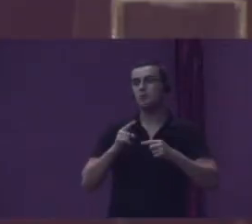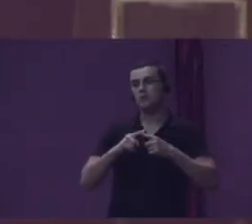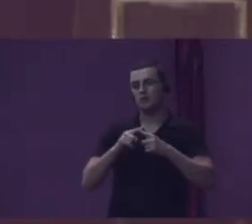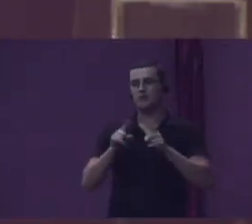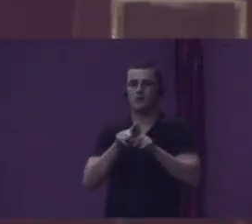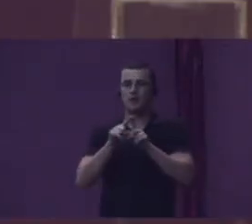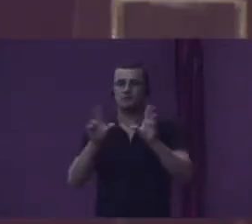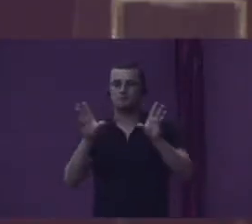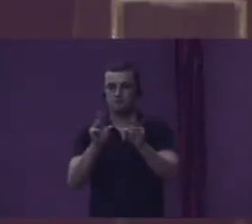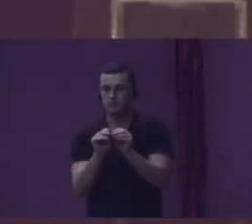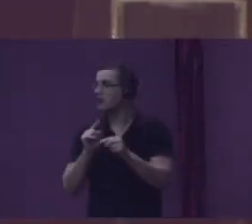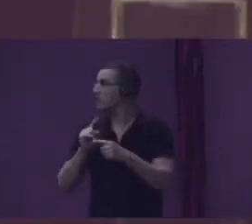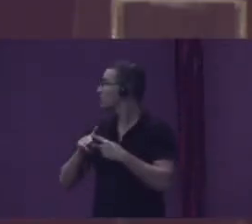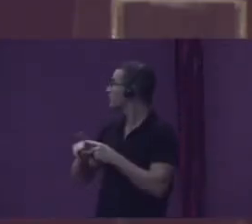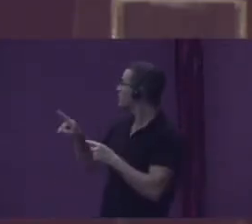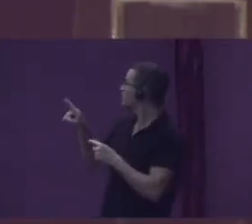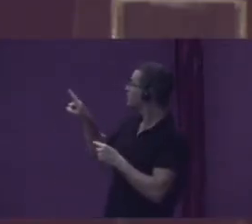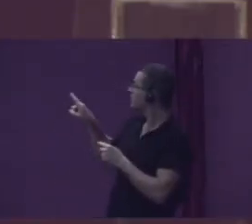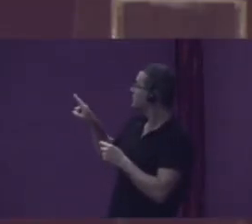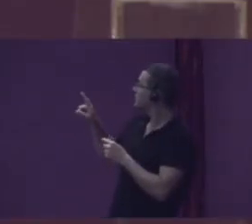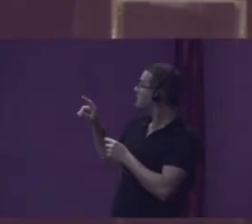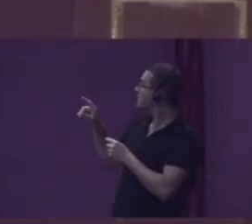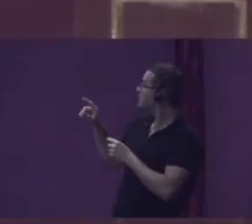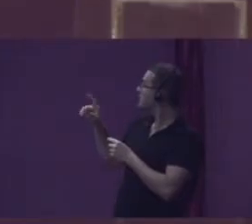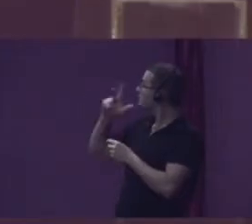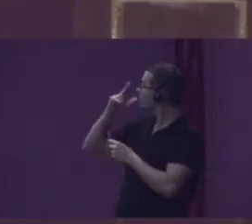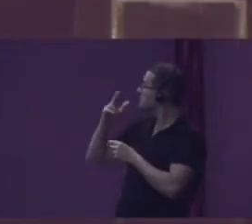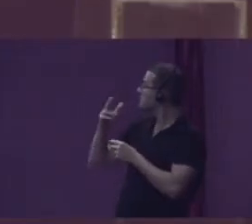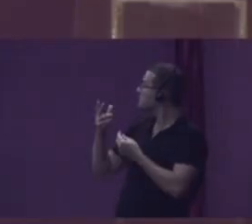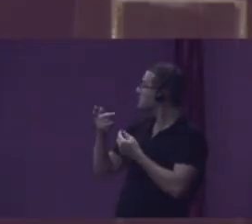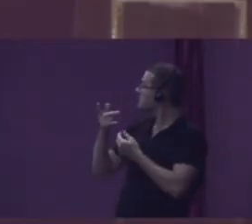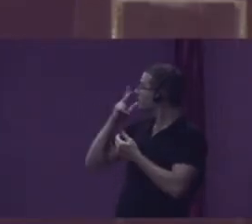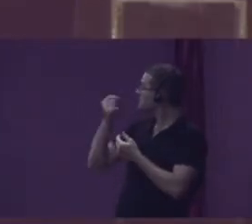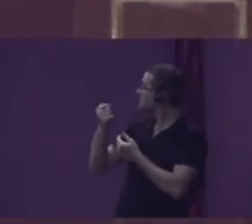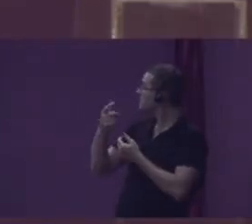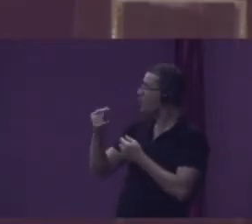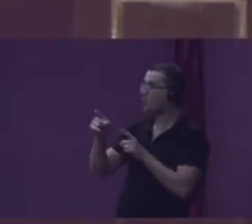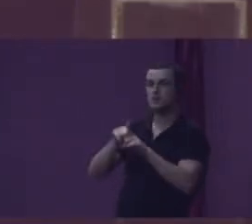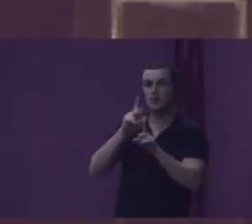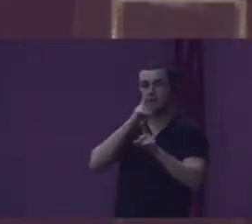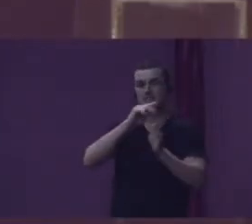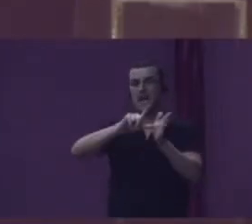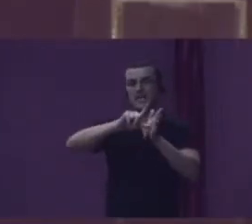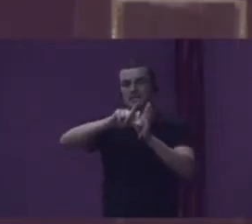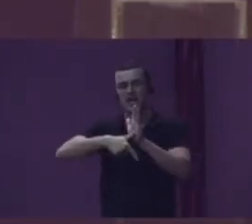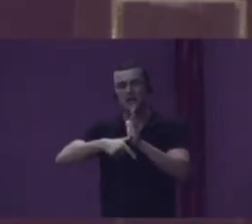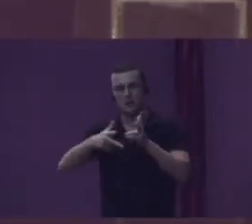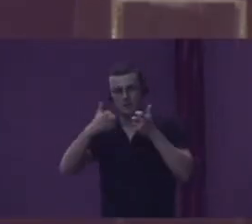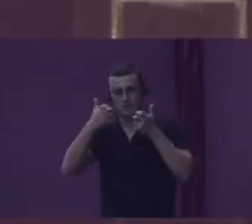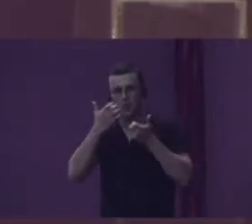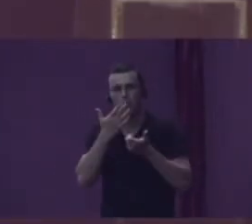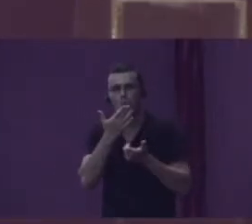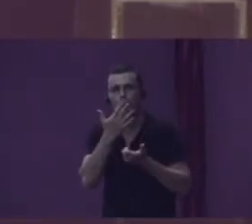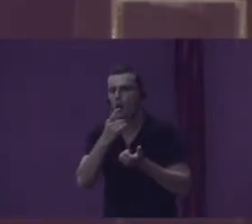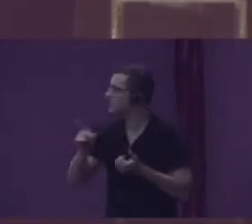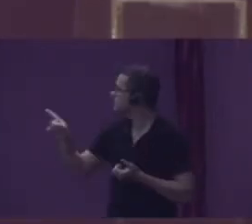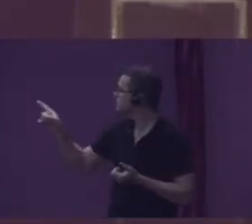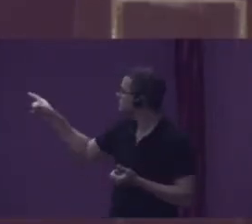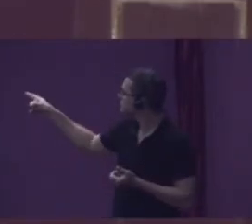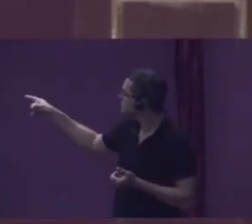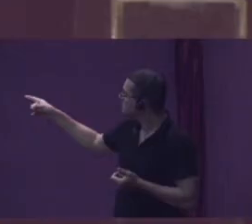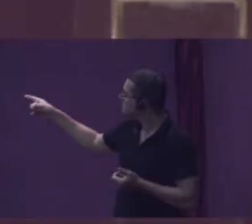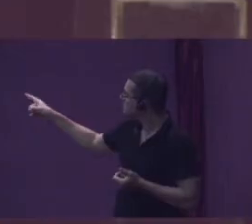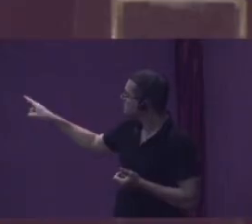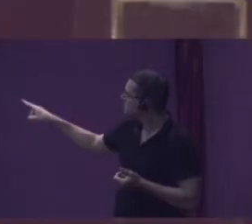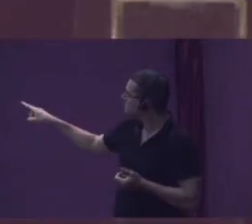too late. So you can see very well the colors here. The dark purple that